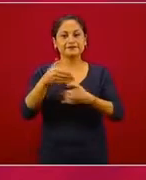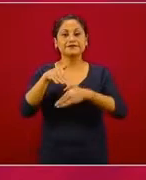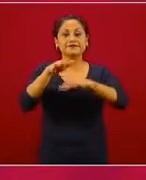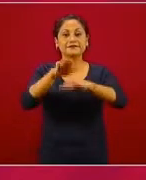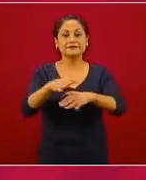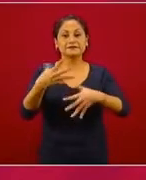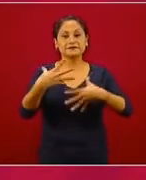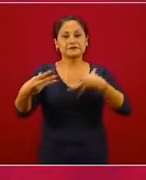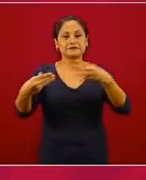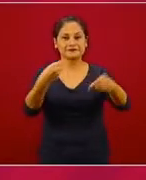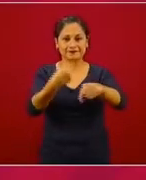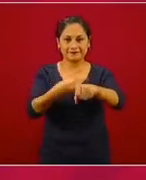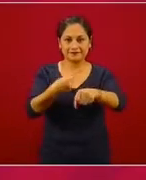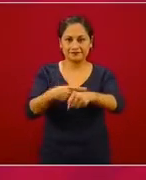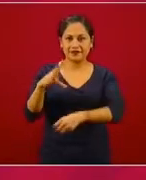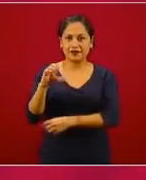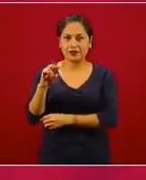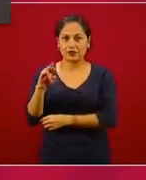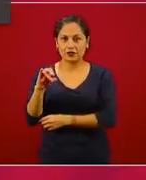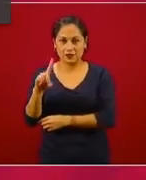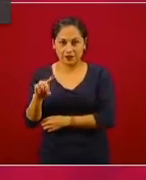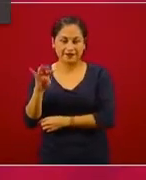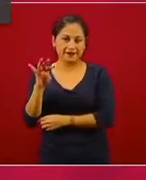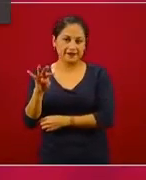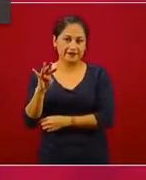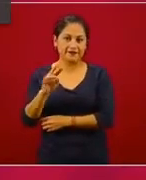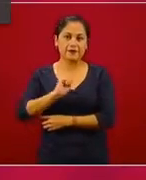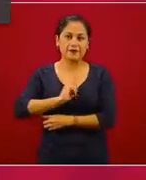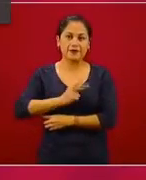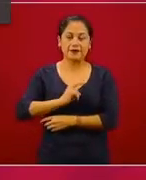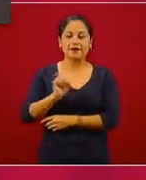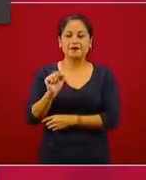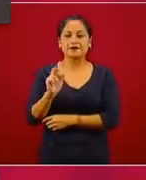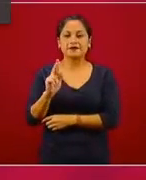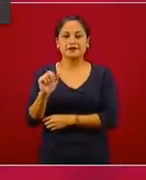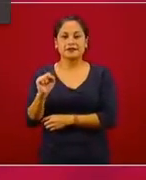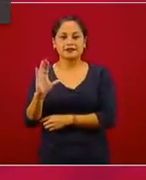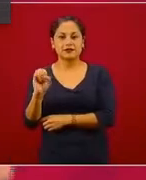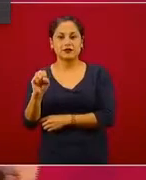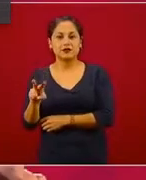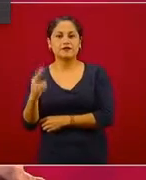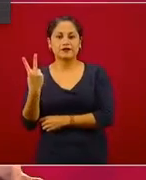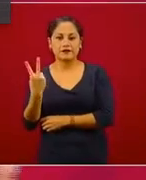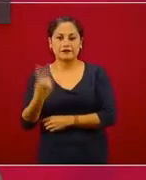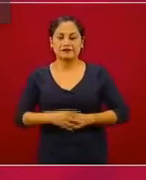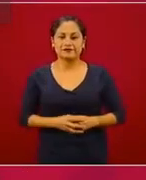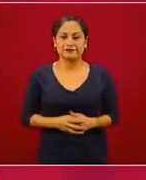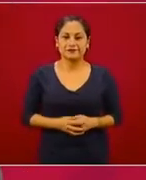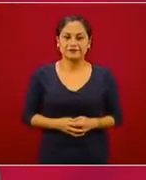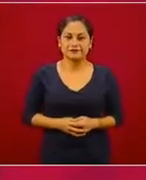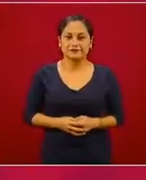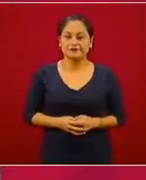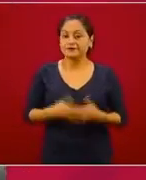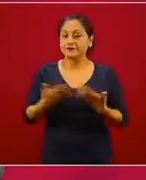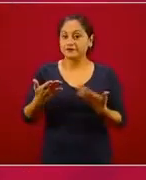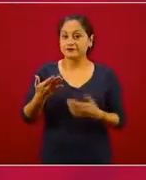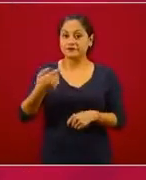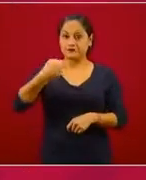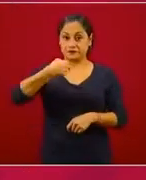conference on COVID pandemic, the new epidemic in Mexico caused by